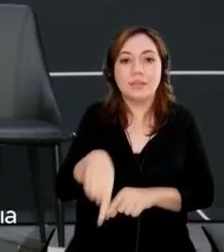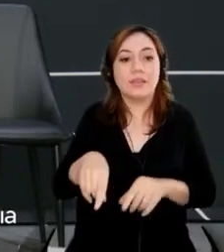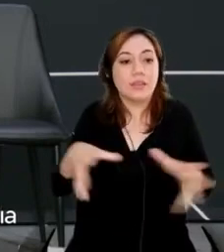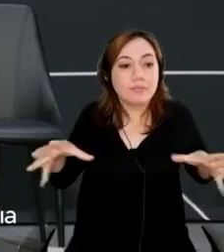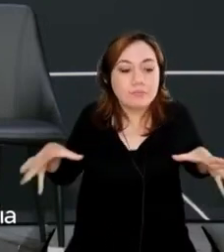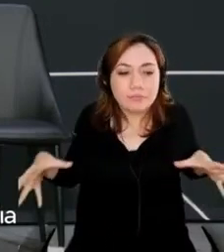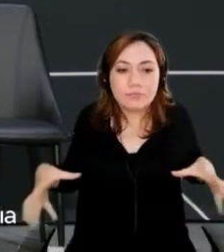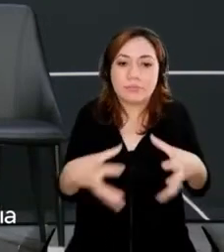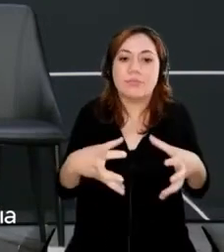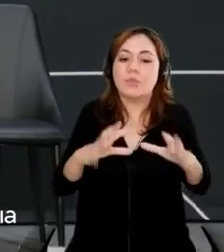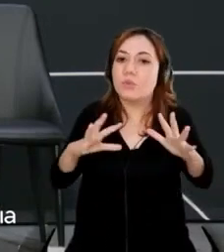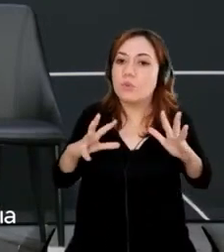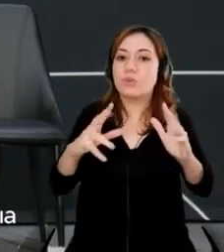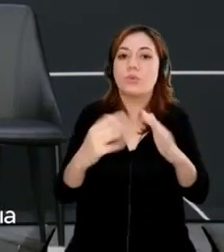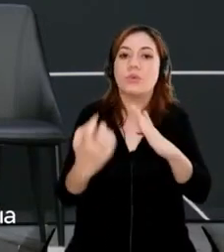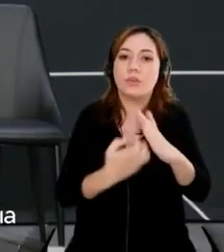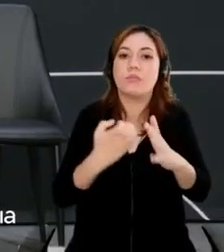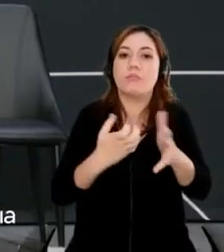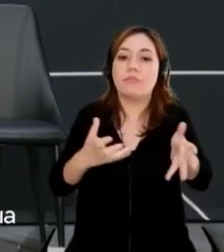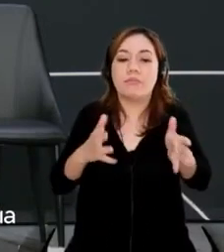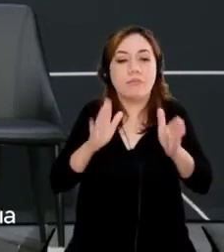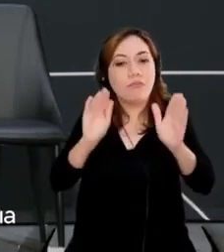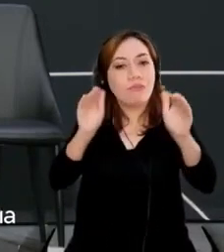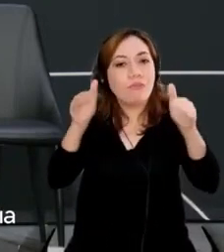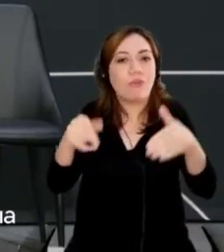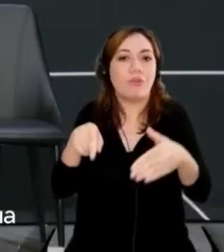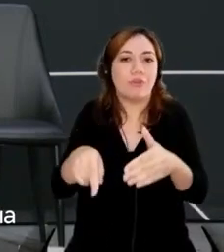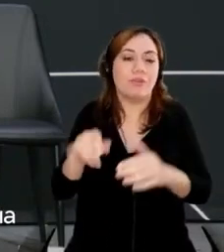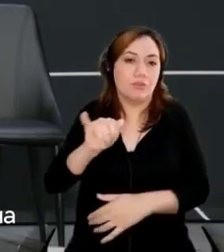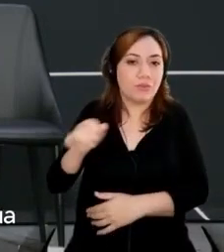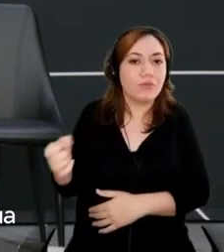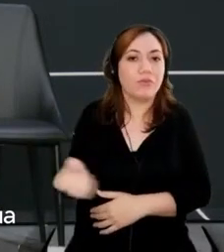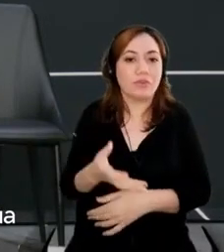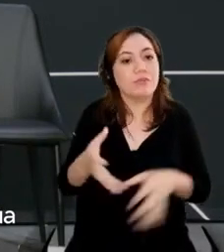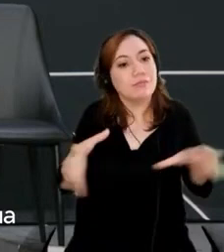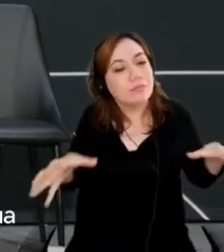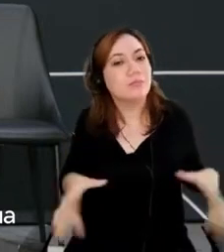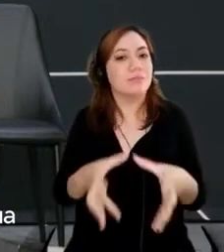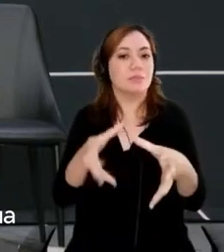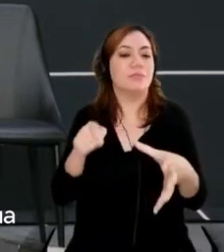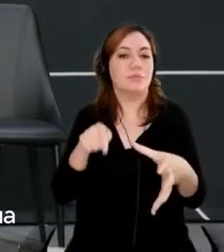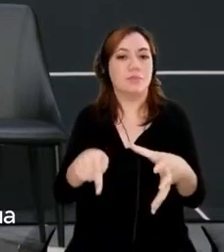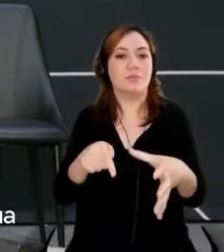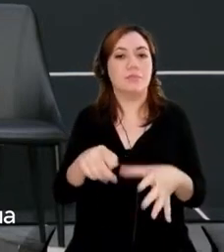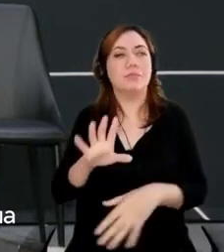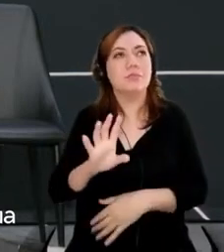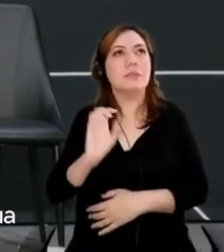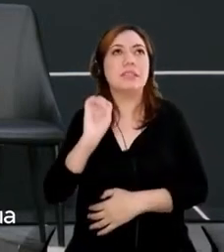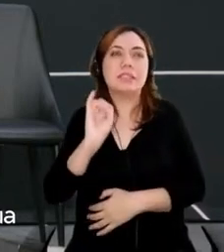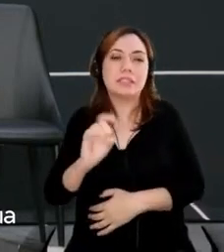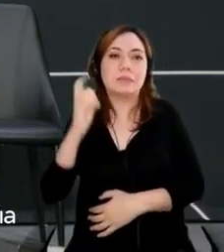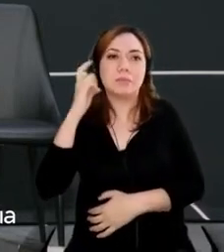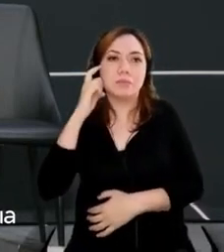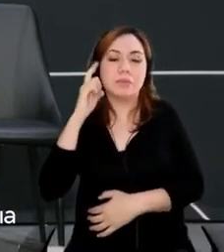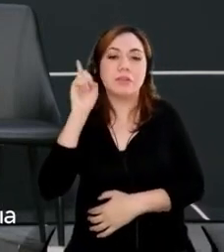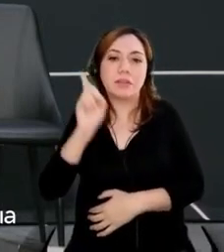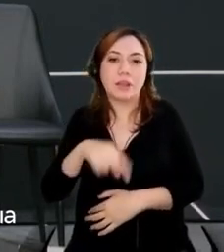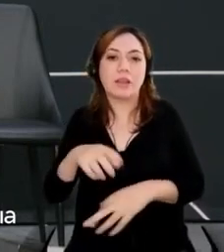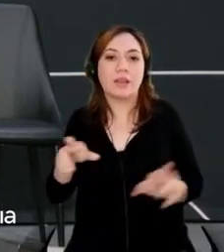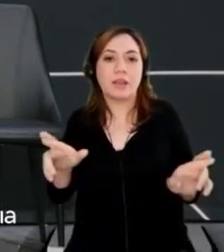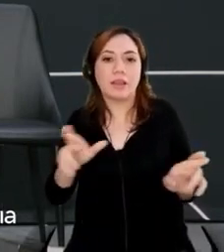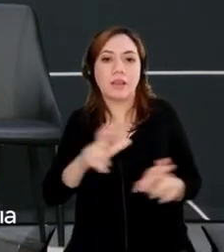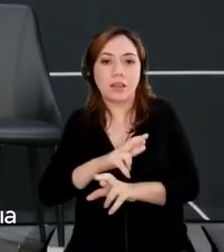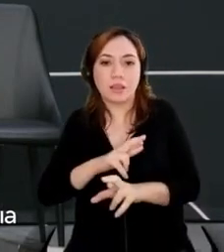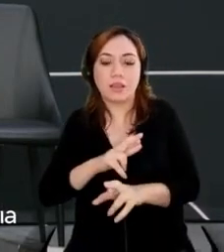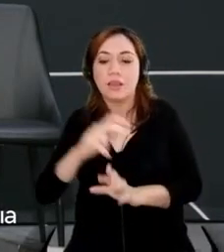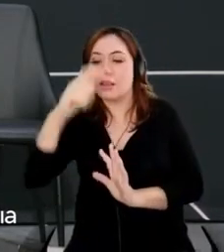in innovation. So really, when you think about the relationship, AI isn't something